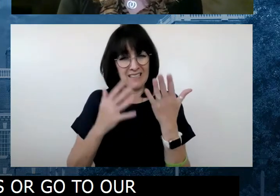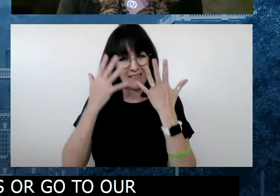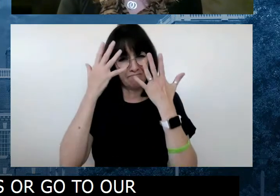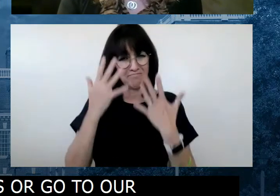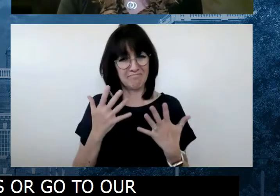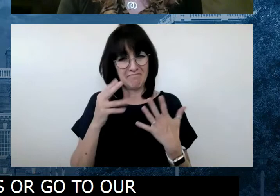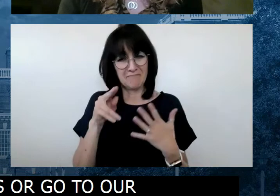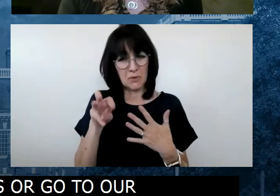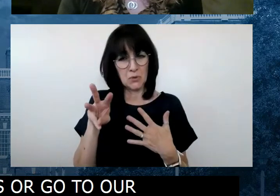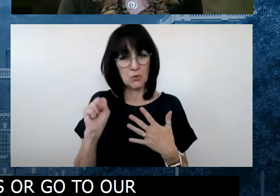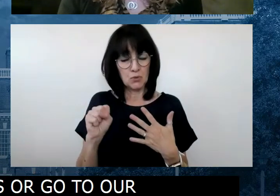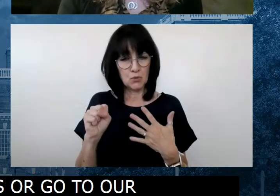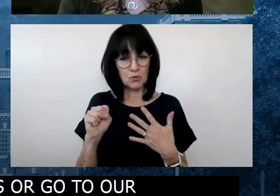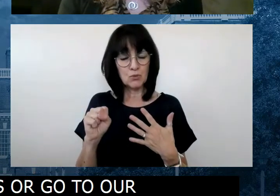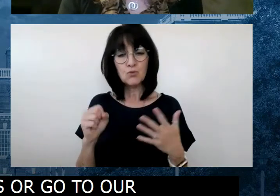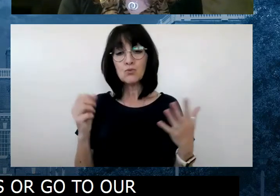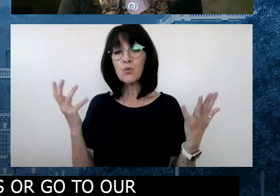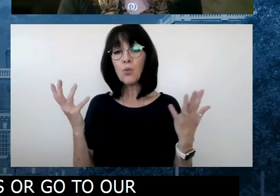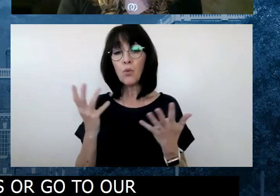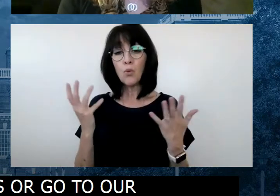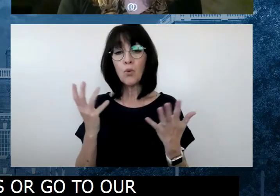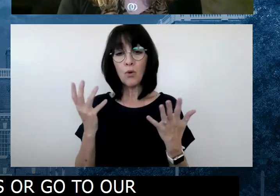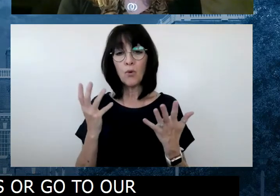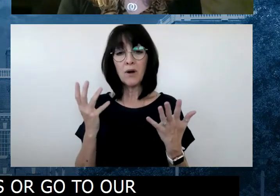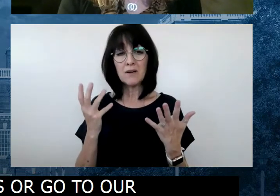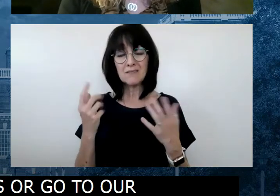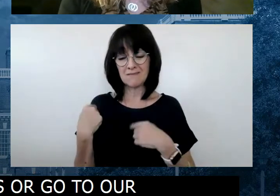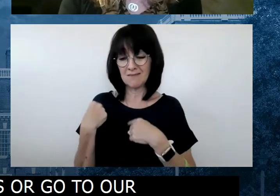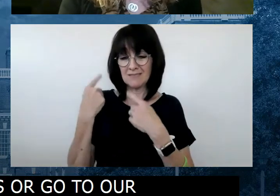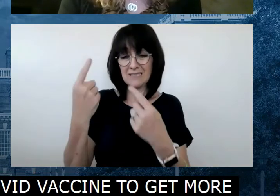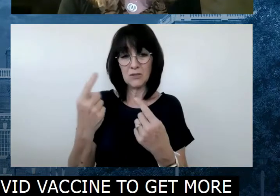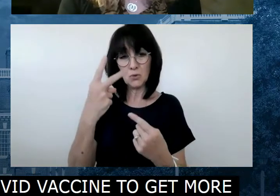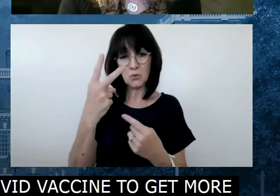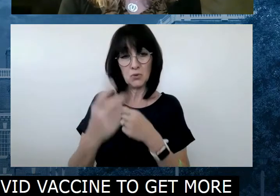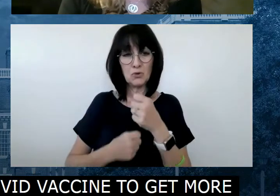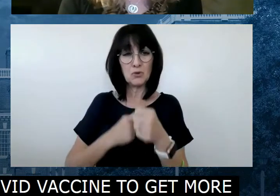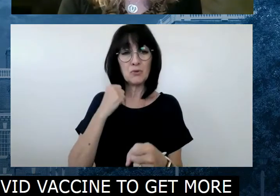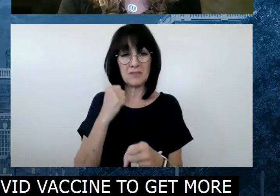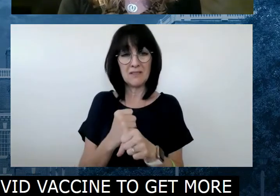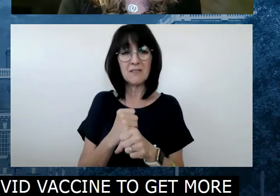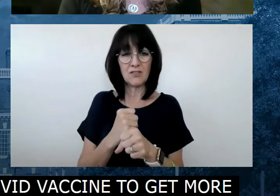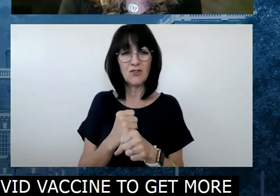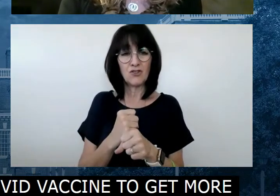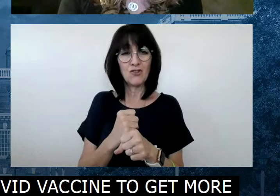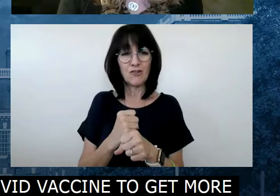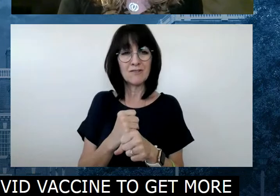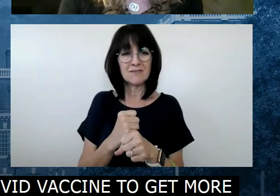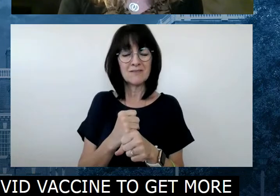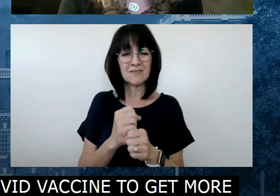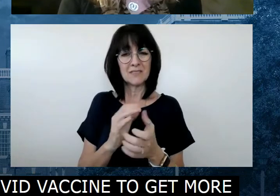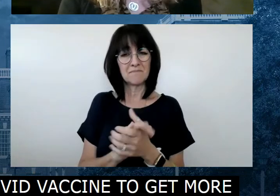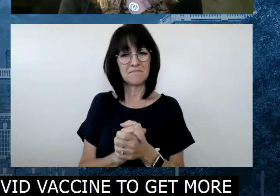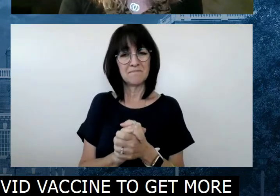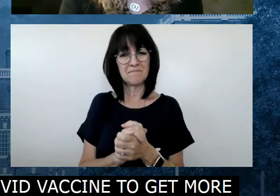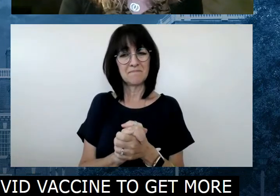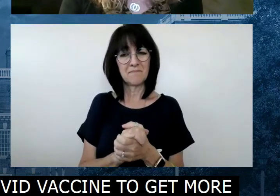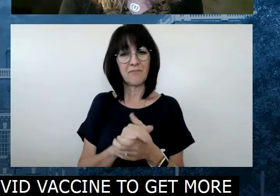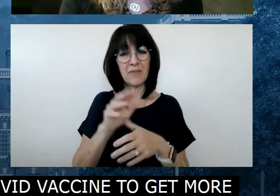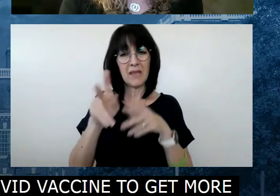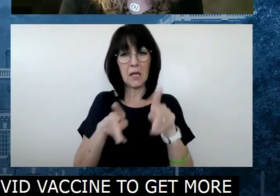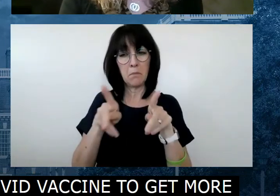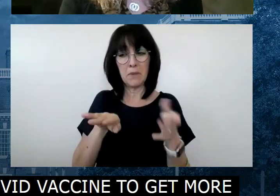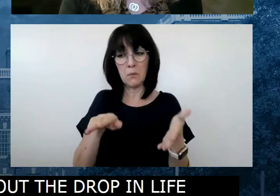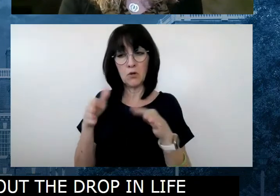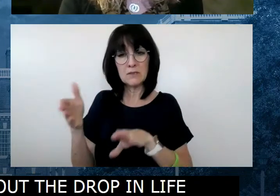expectancy over the past 2 years, which is due to the COVID pandemic. Interesting,